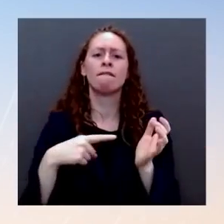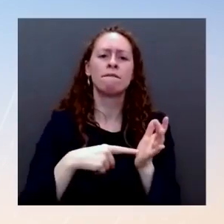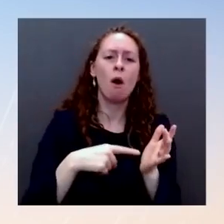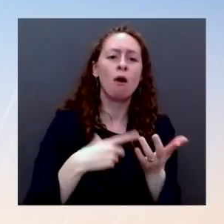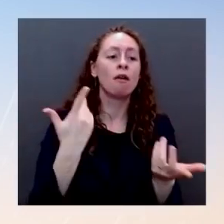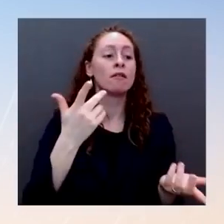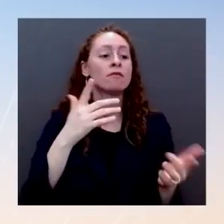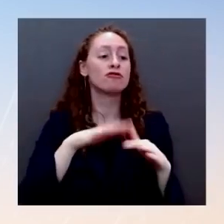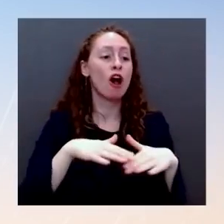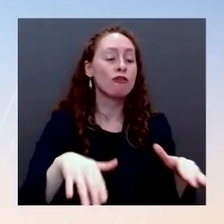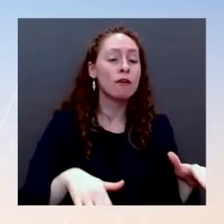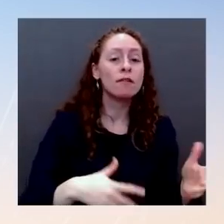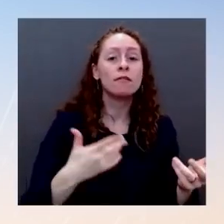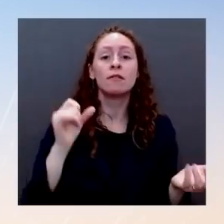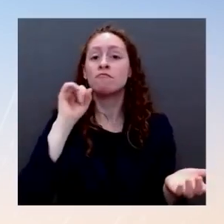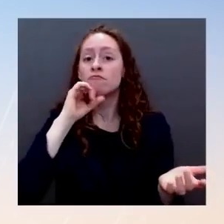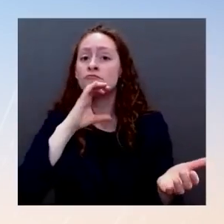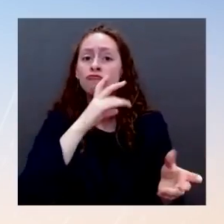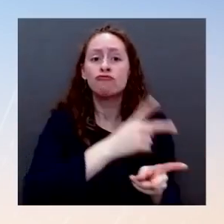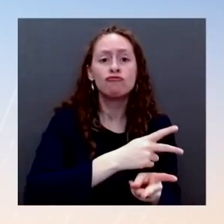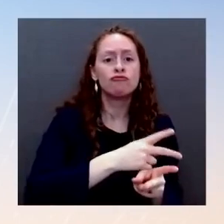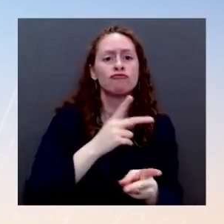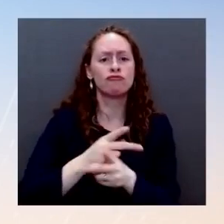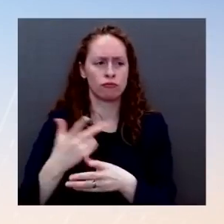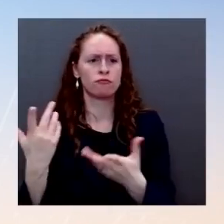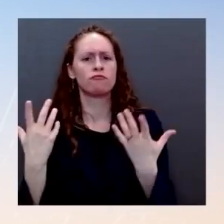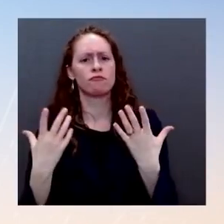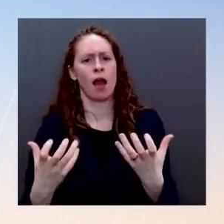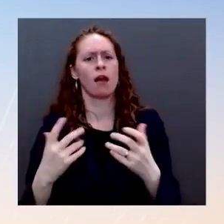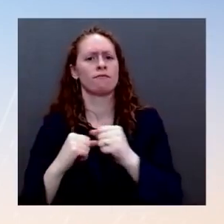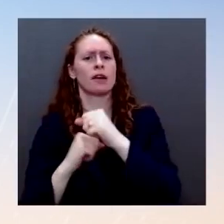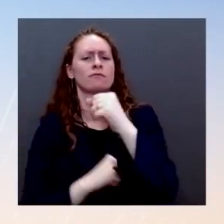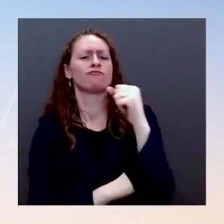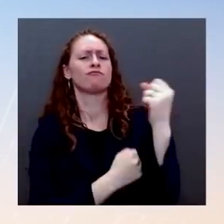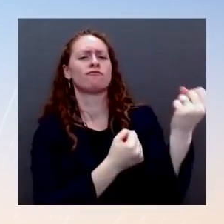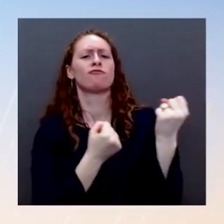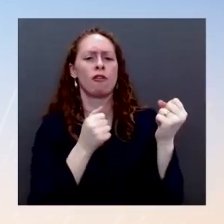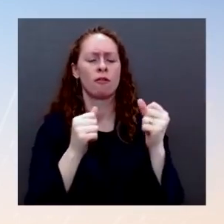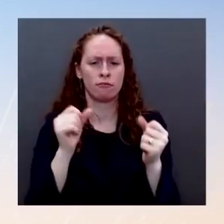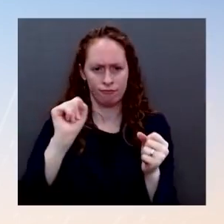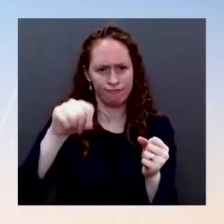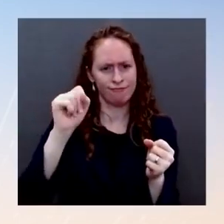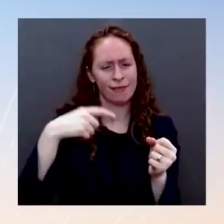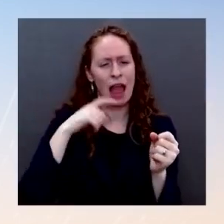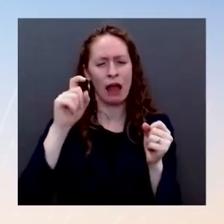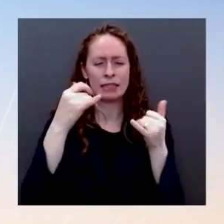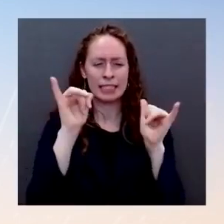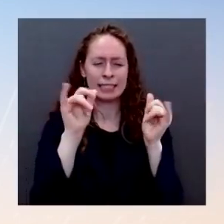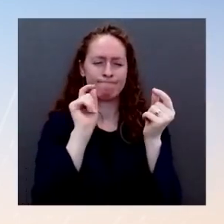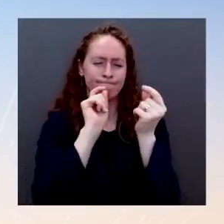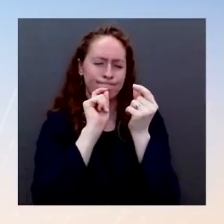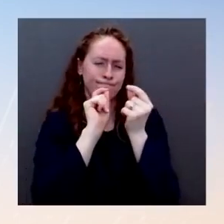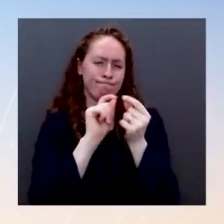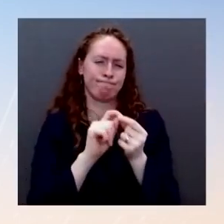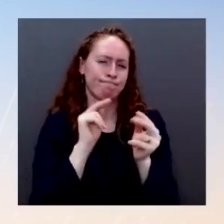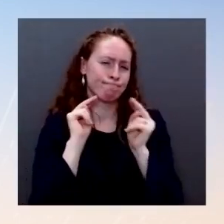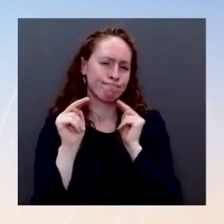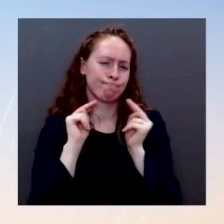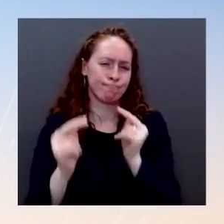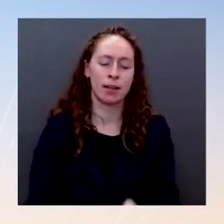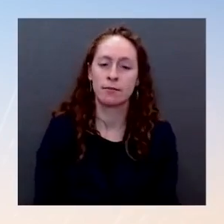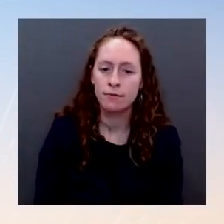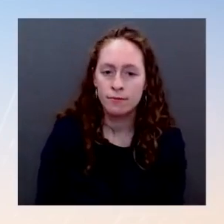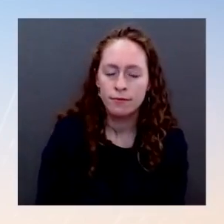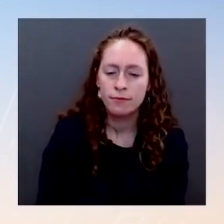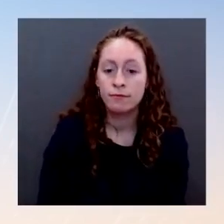basis. We've got to work through the details, and we'll keep having those conversations privately. His framework would pass. Again, I'm not going to give you a vote count or whip count